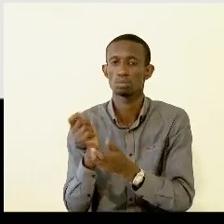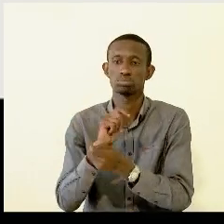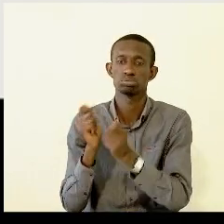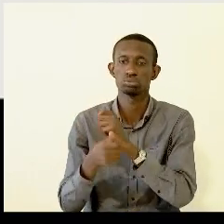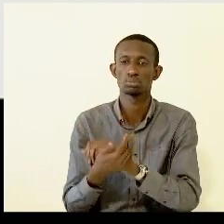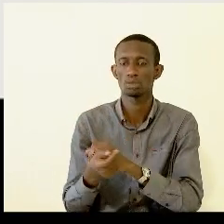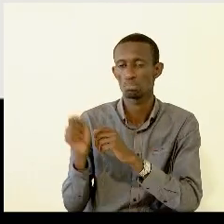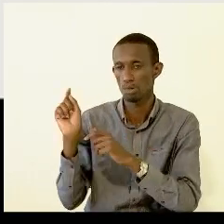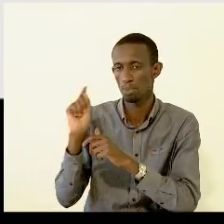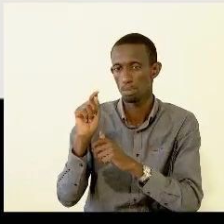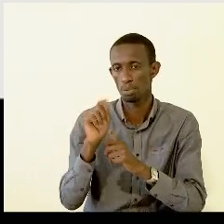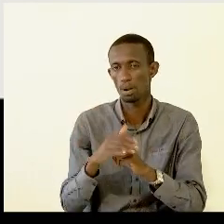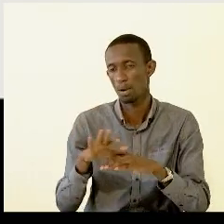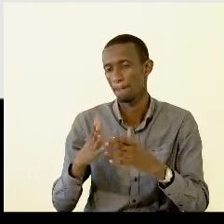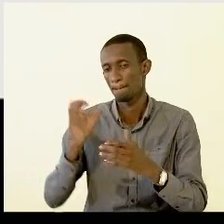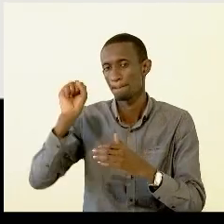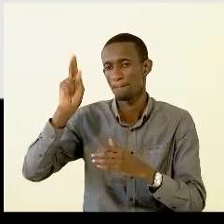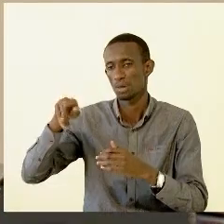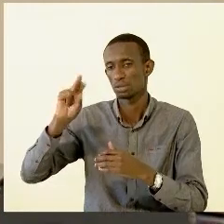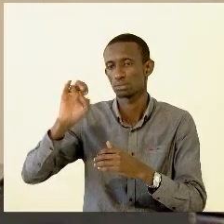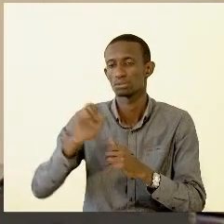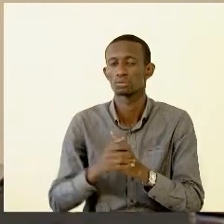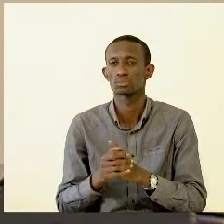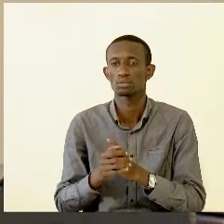into thorns or spines to prevent